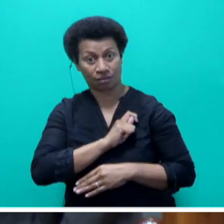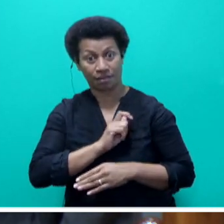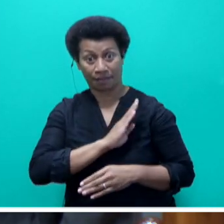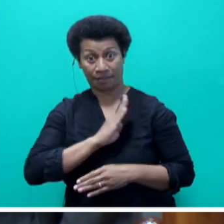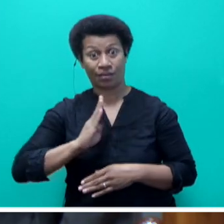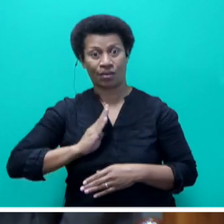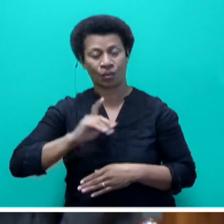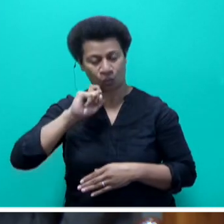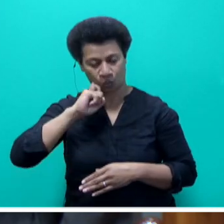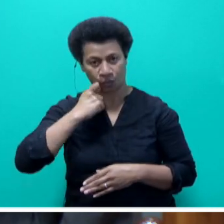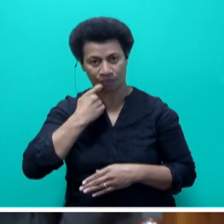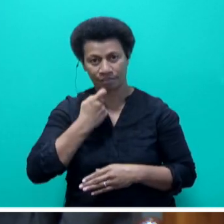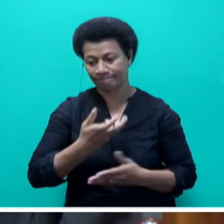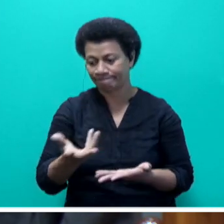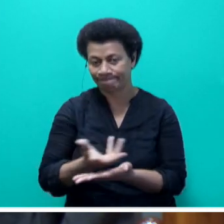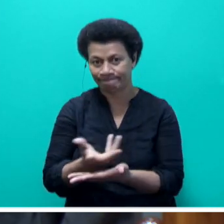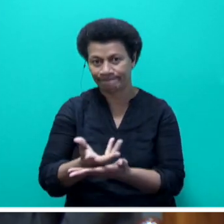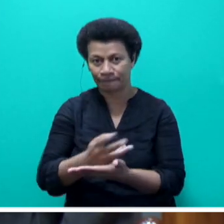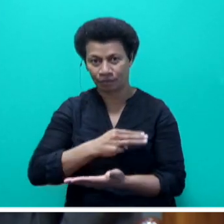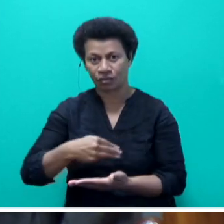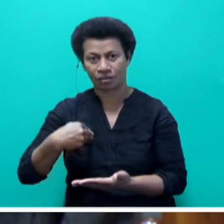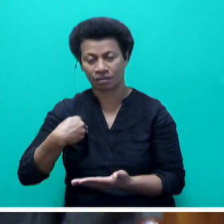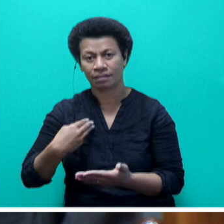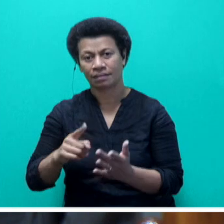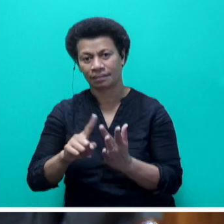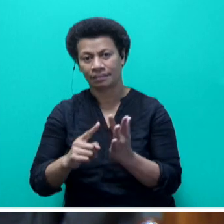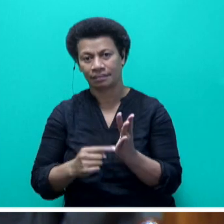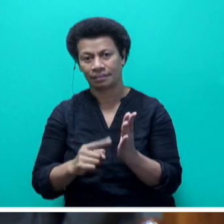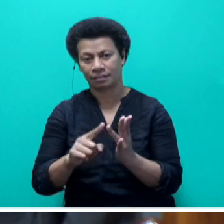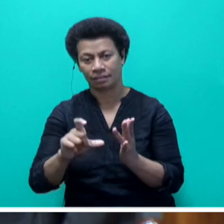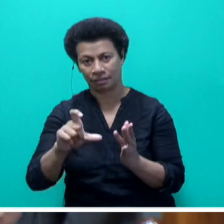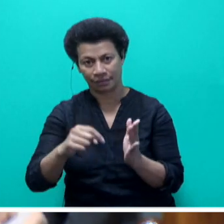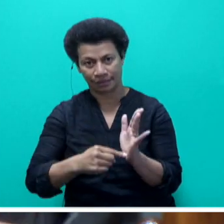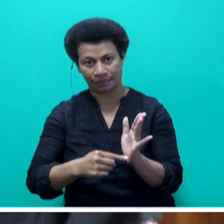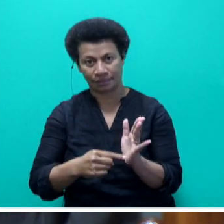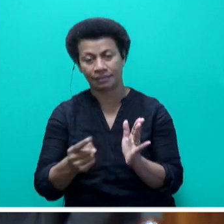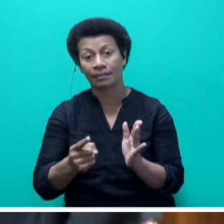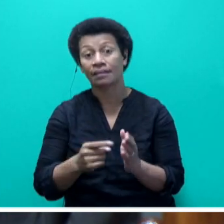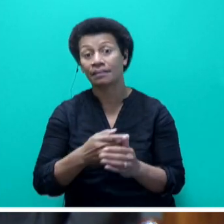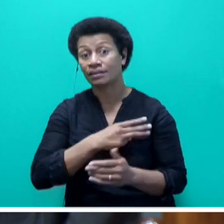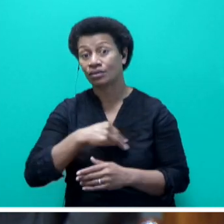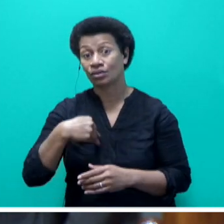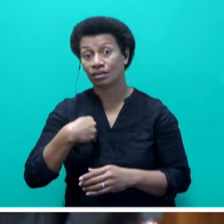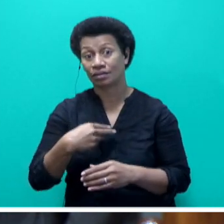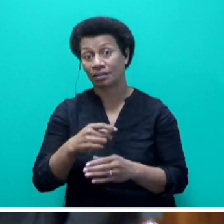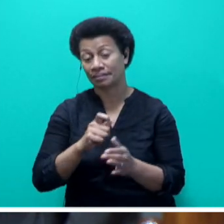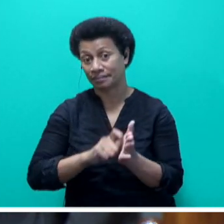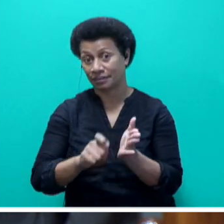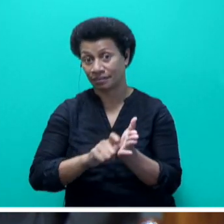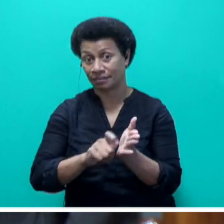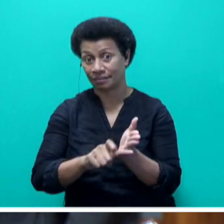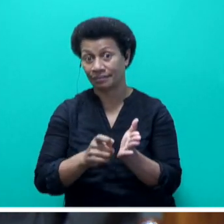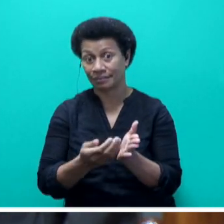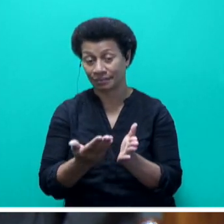doing this in consultation with the Ministry of Lands and ITLTB. I'm pleased to inform the House that the Ministry, through the Permanent Secretary's Office, has actually